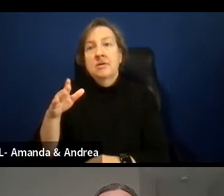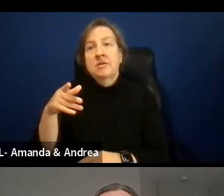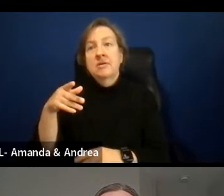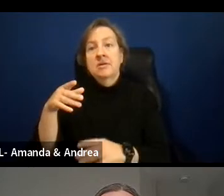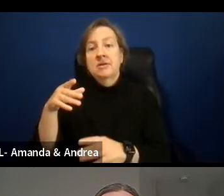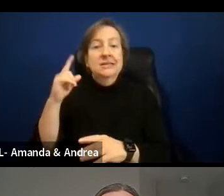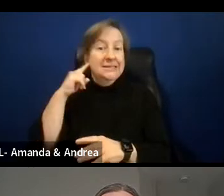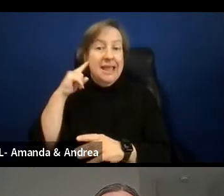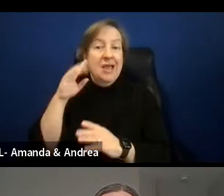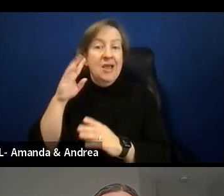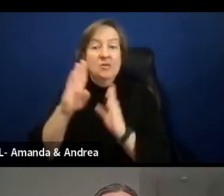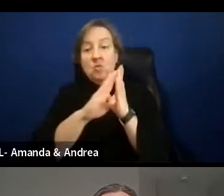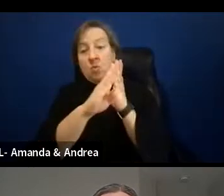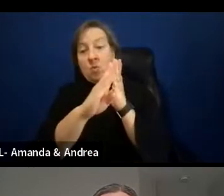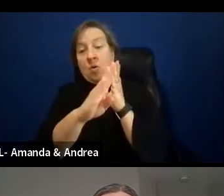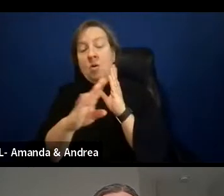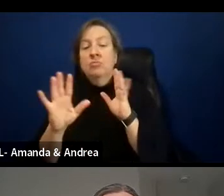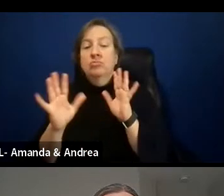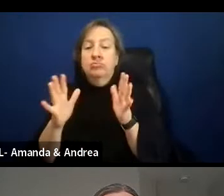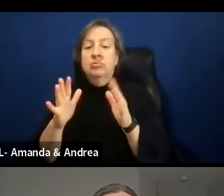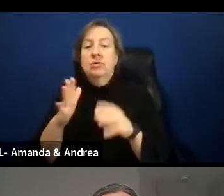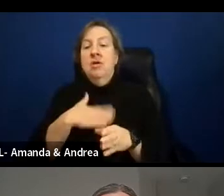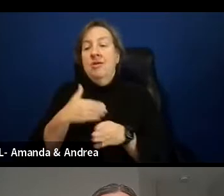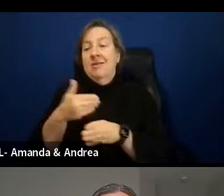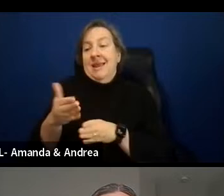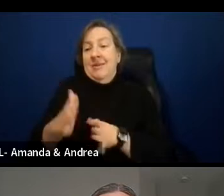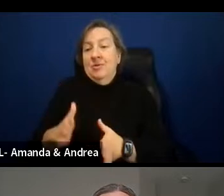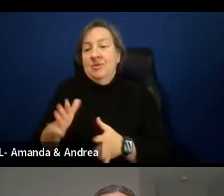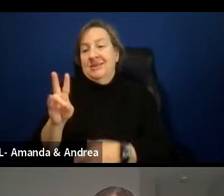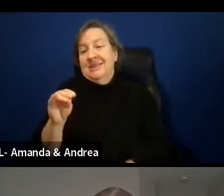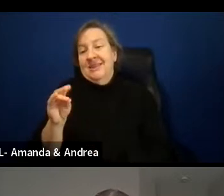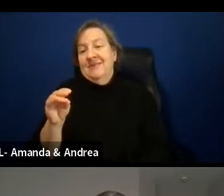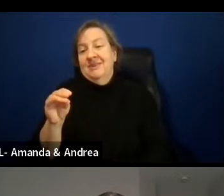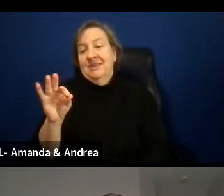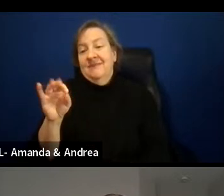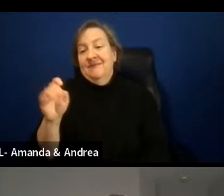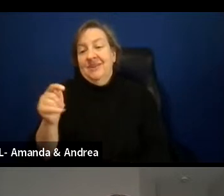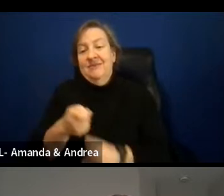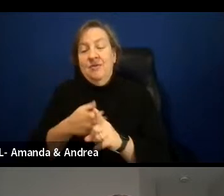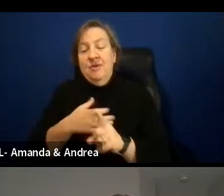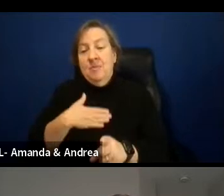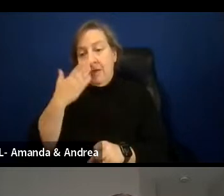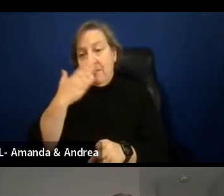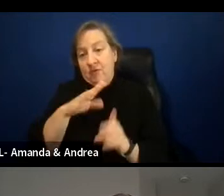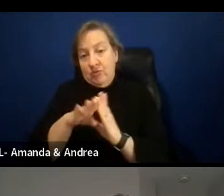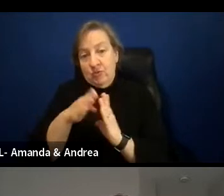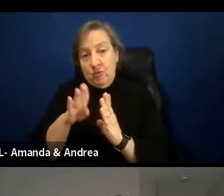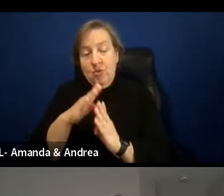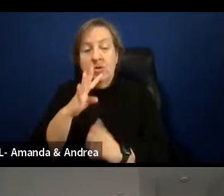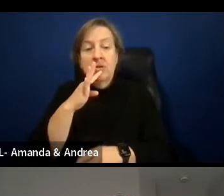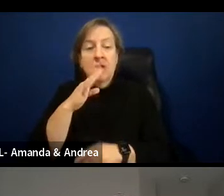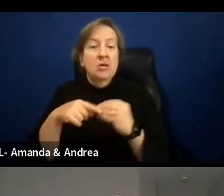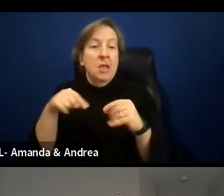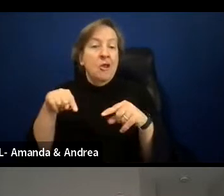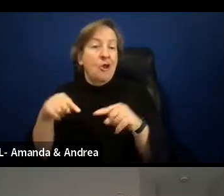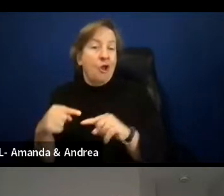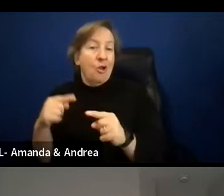our neighborhood is about 70 feet from my front door. So when we talk about harm